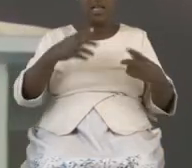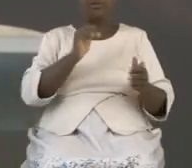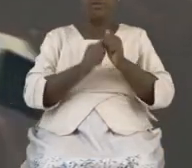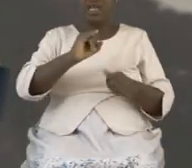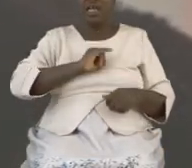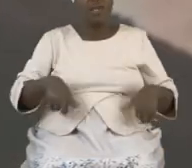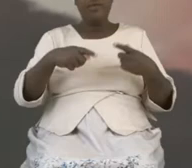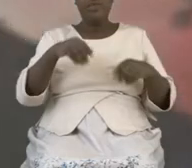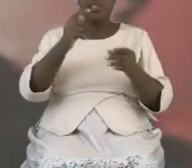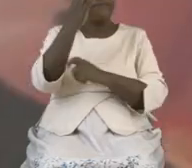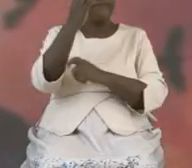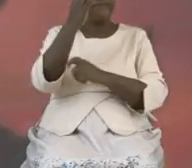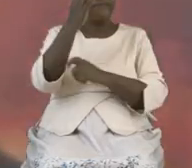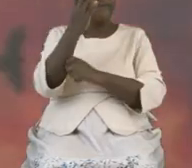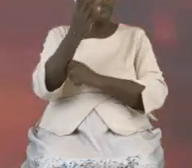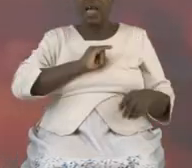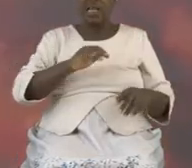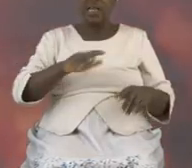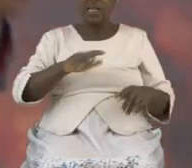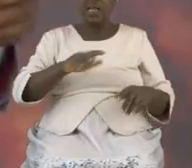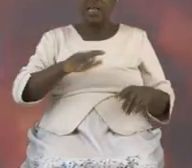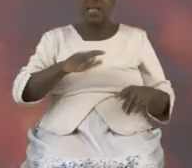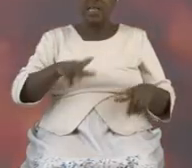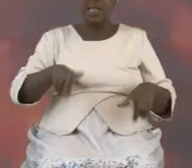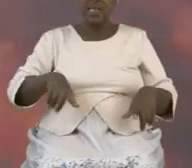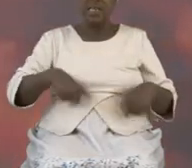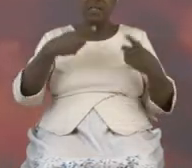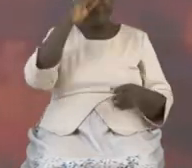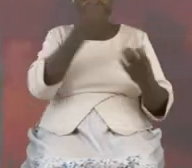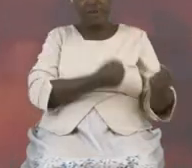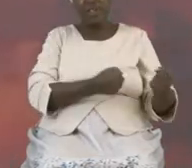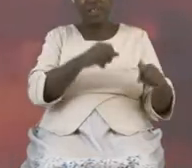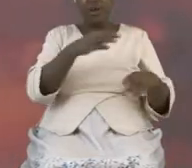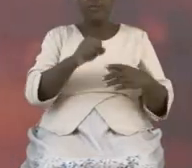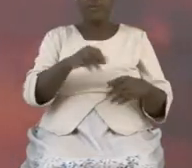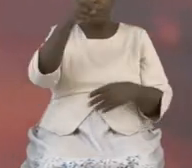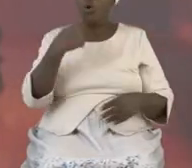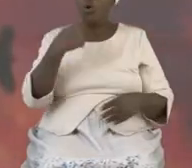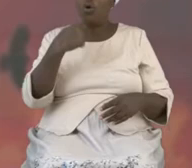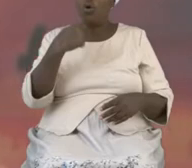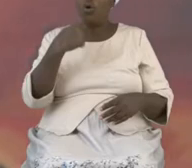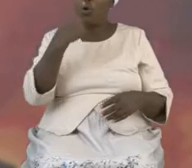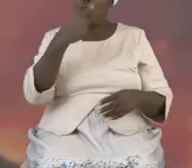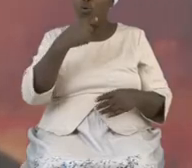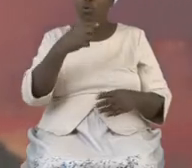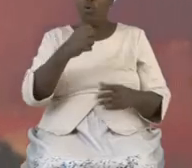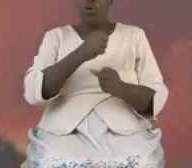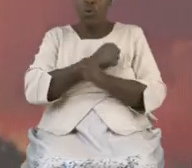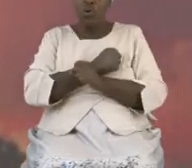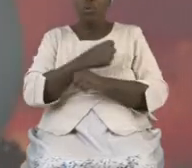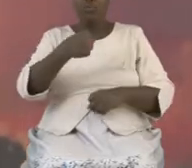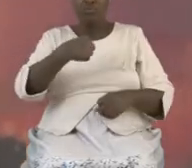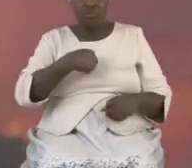by the faith of the Son of God, who loved me and gave himself for